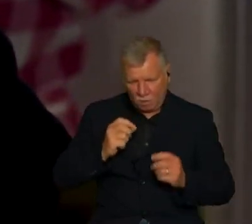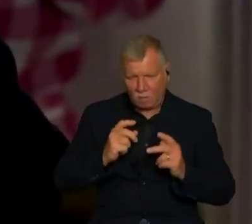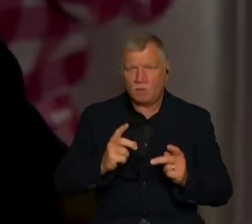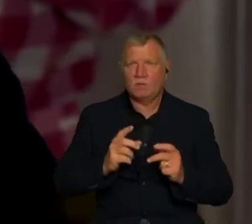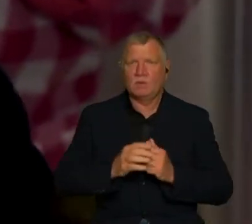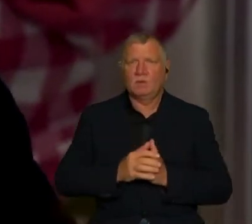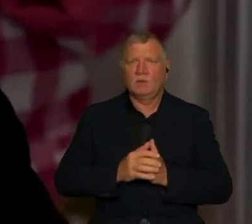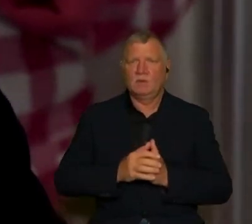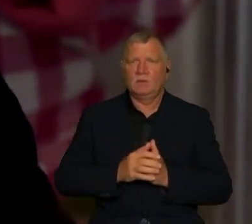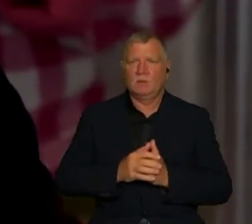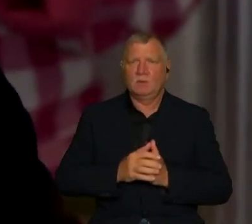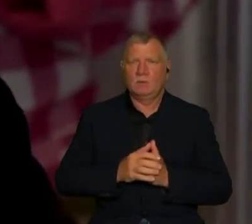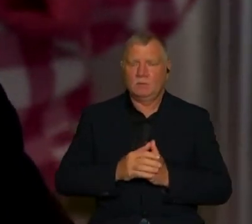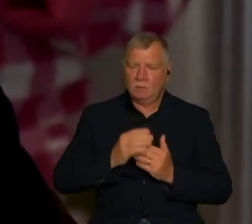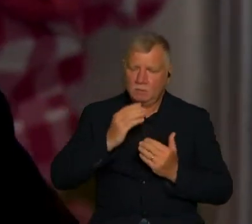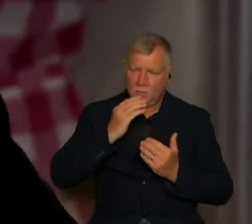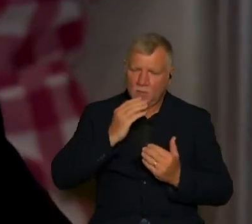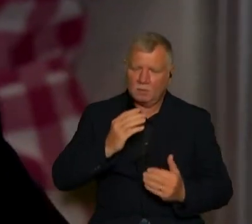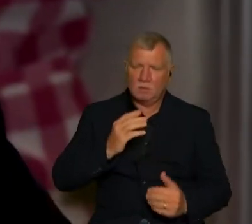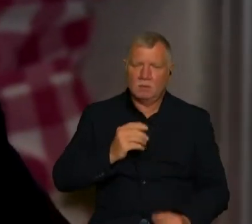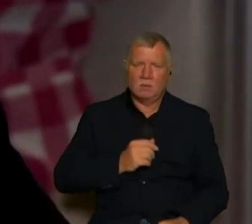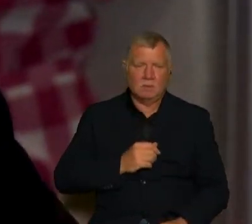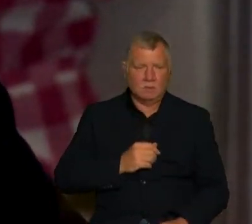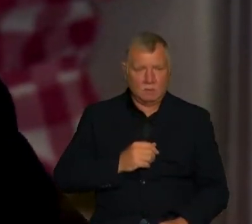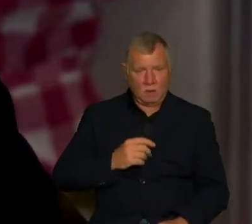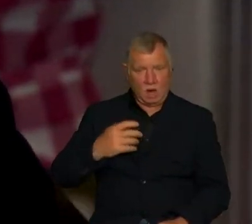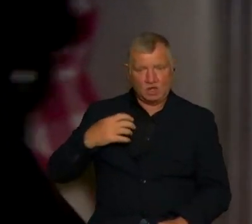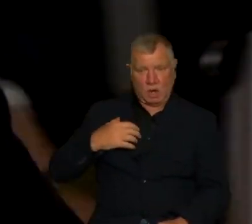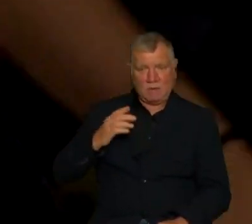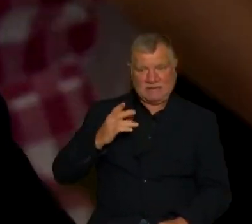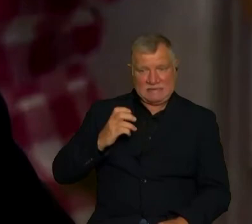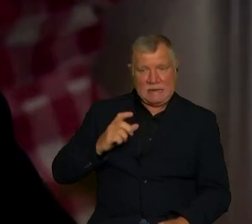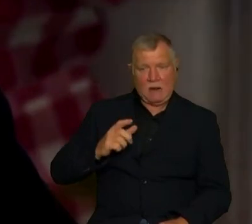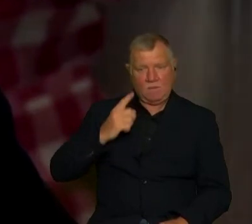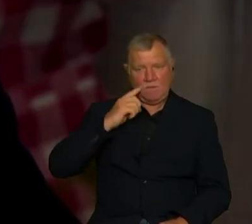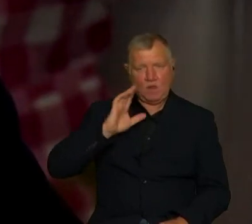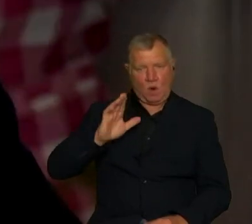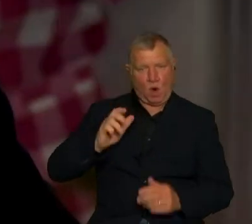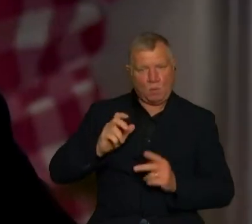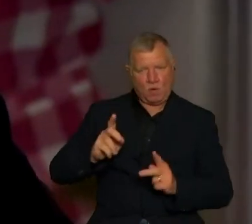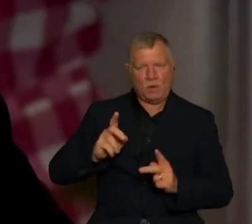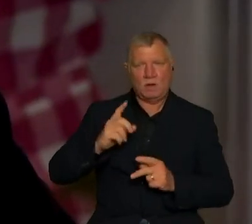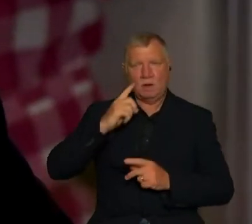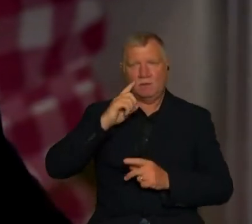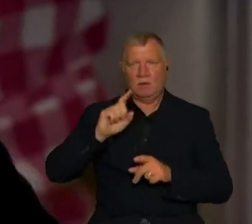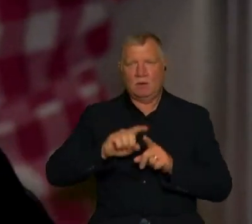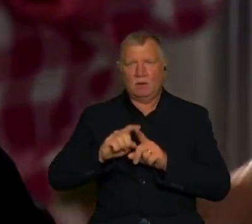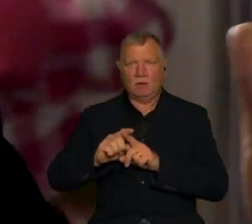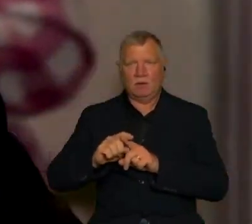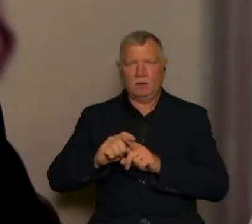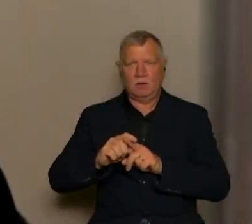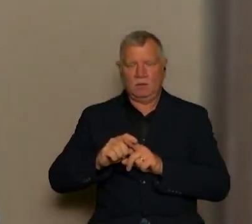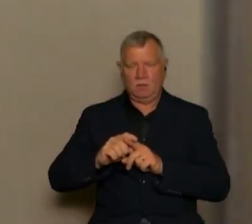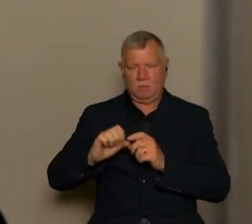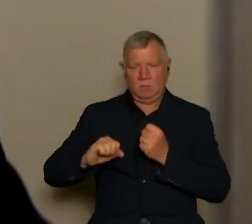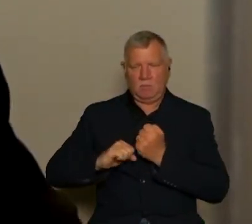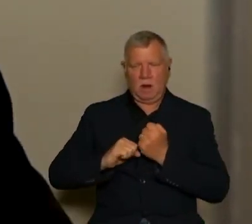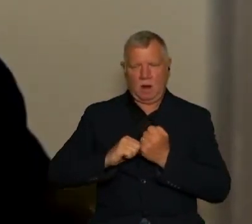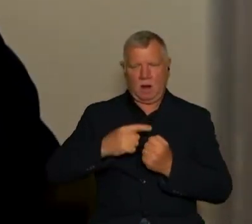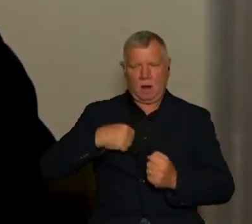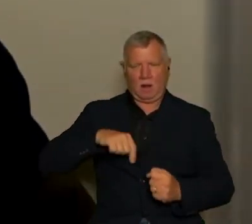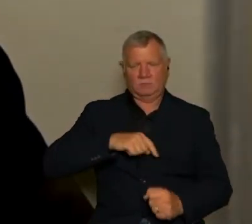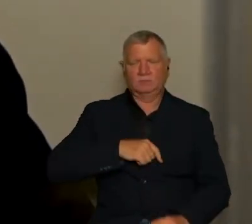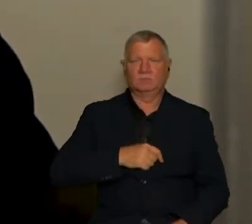opportunity. Thank you, Chairman Steele, for the opportunity also and the all the backup you have given